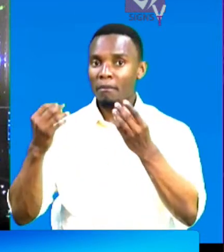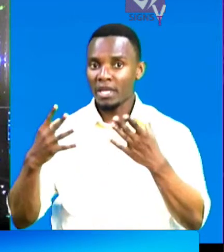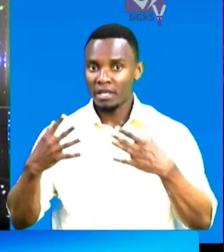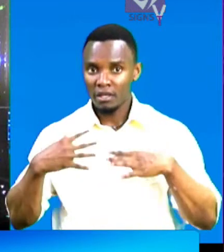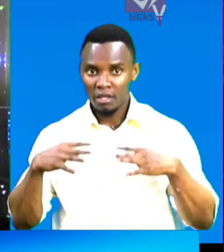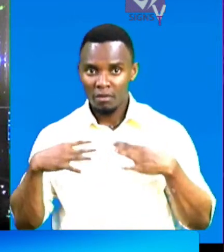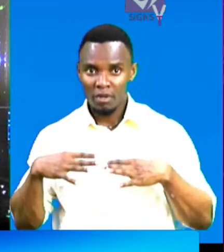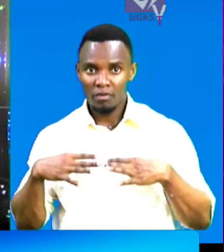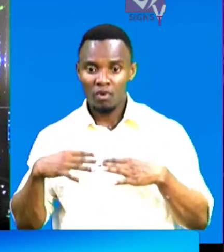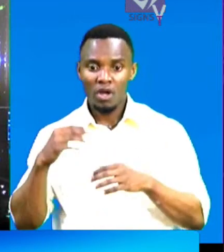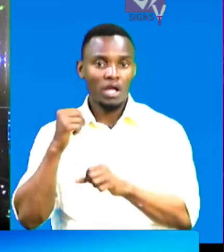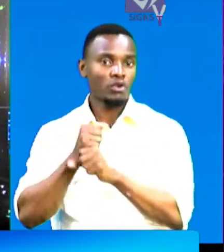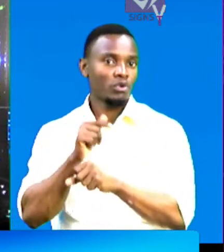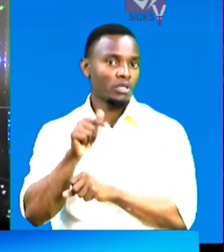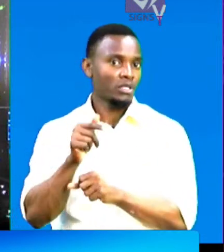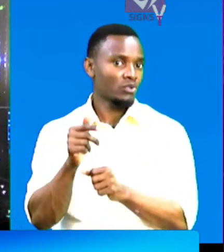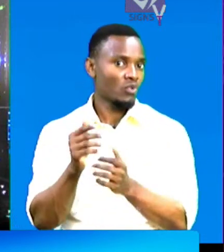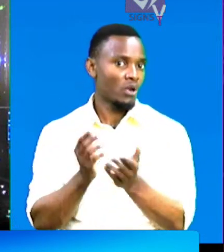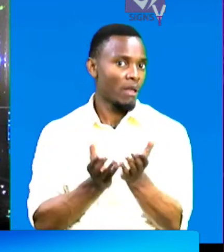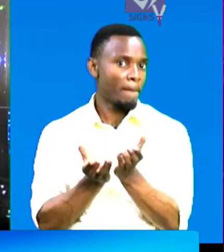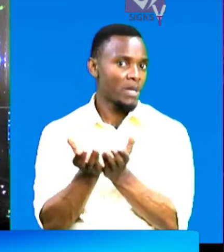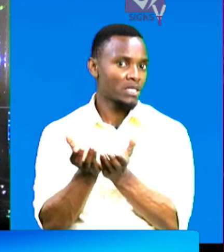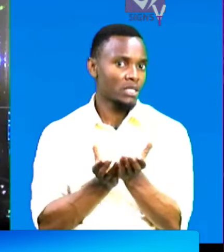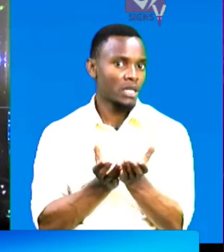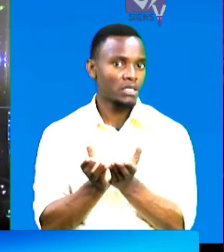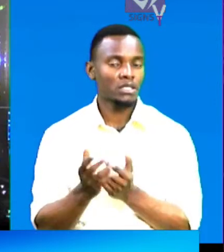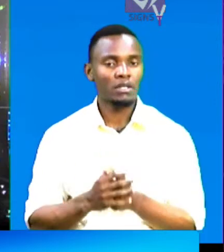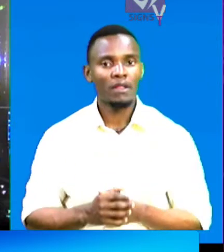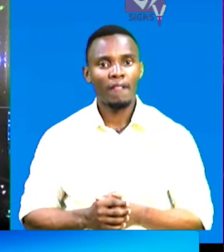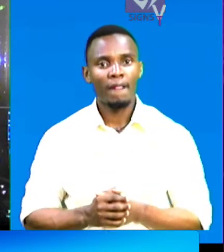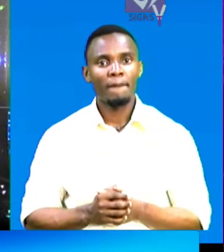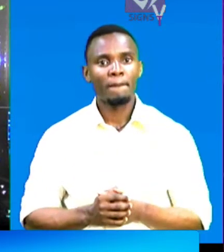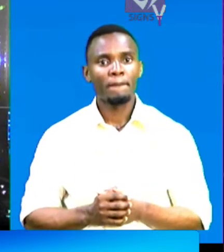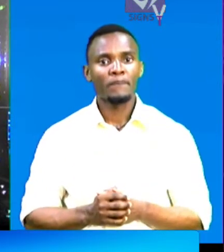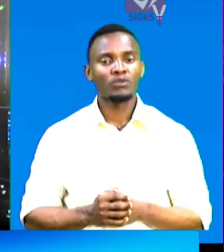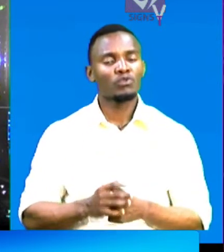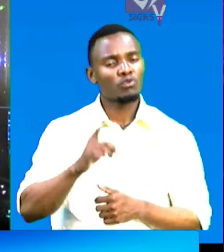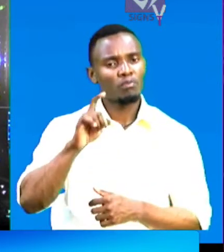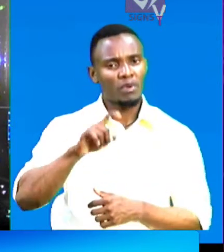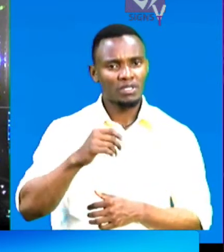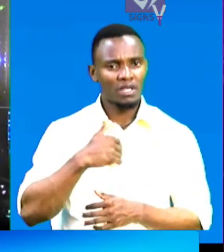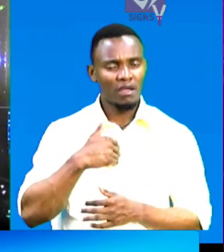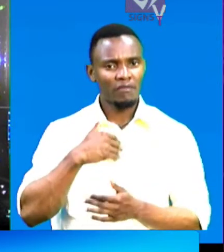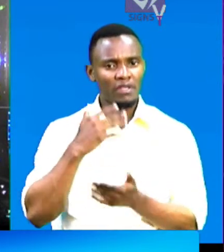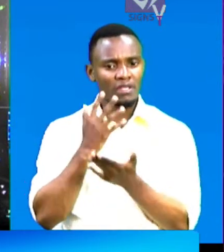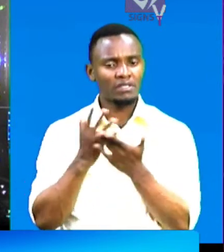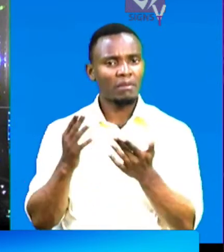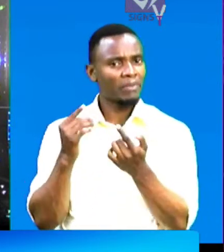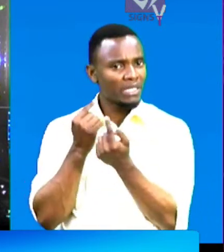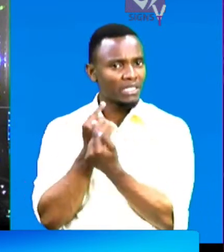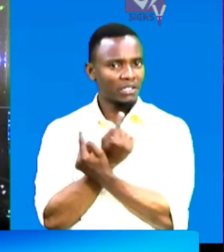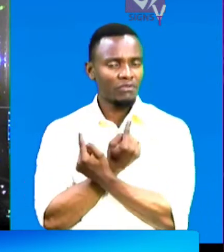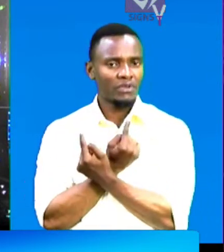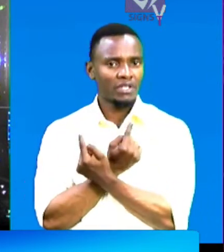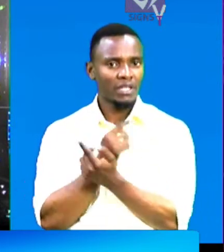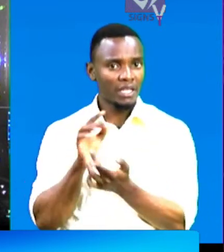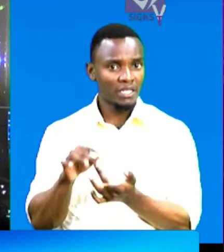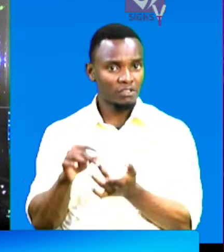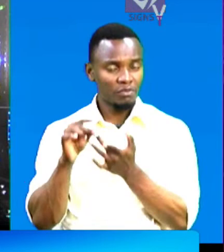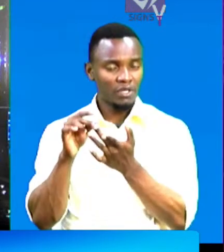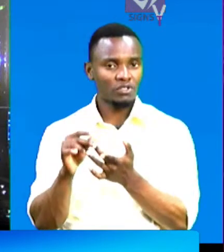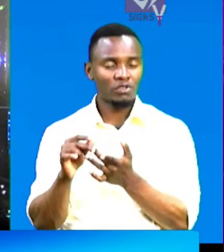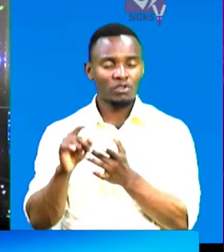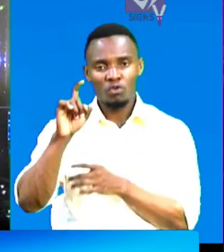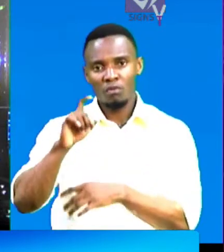people are doing this business. So you have to be unique. You have to create a